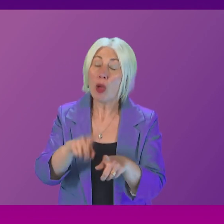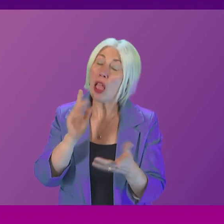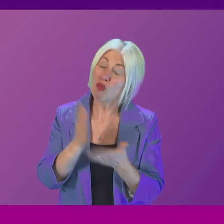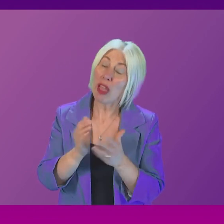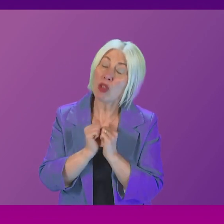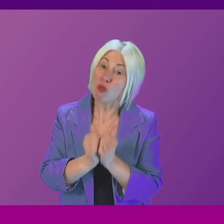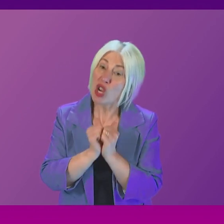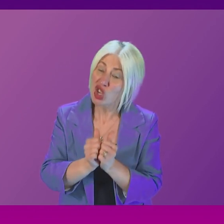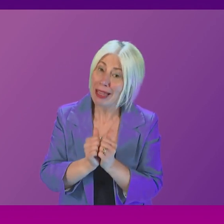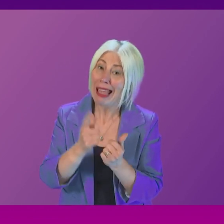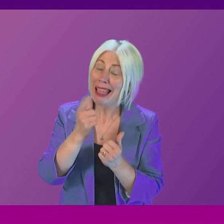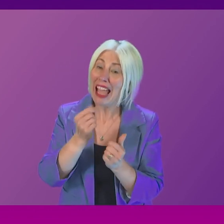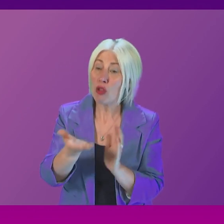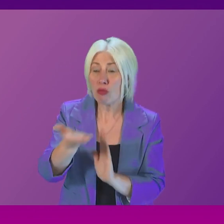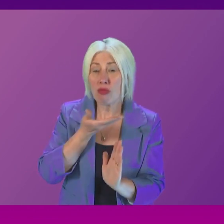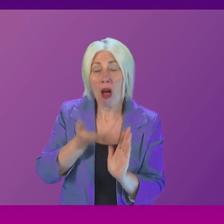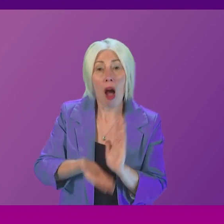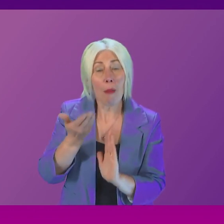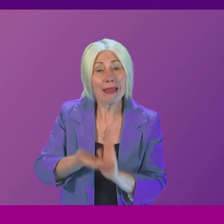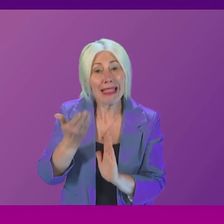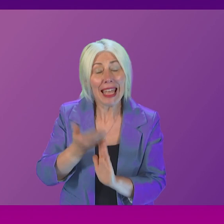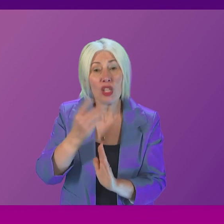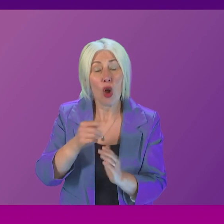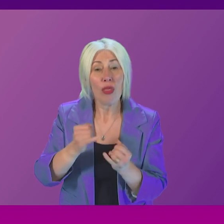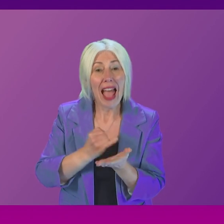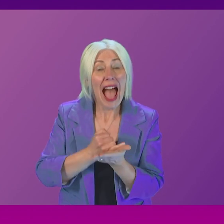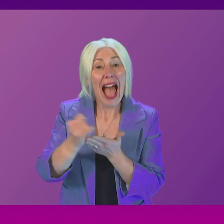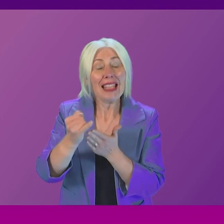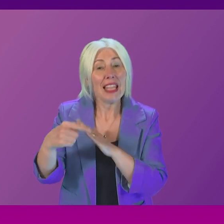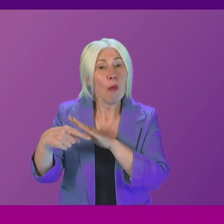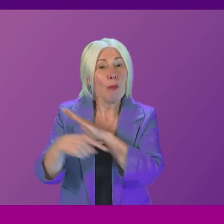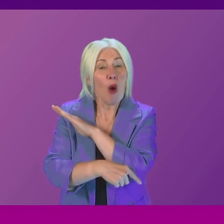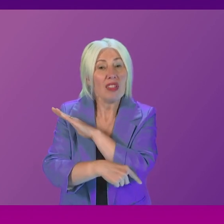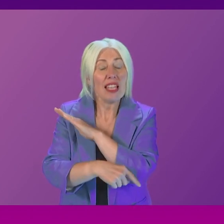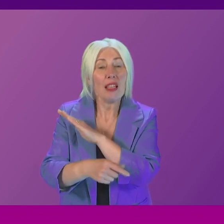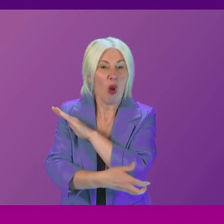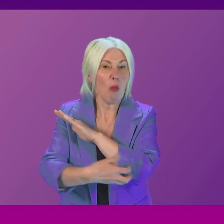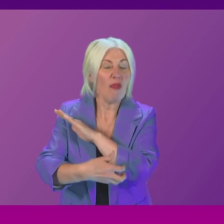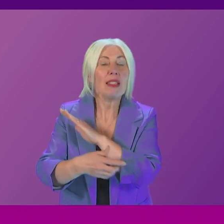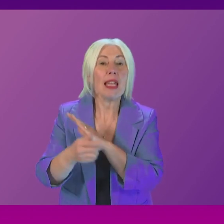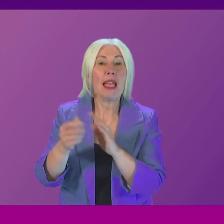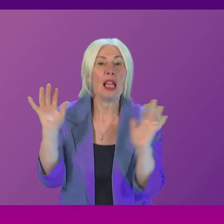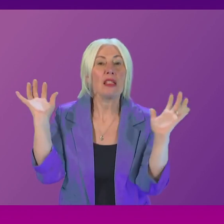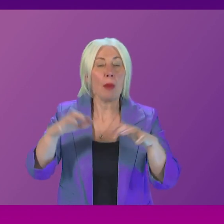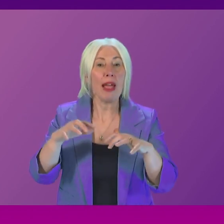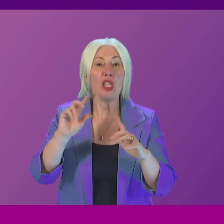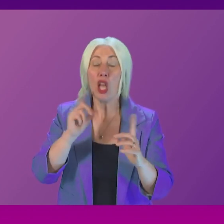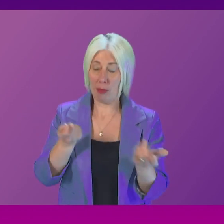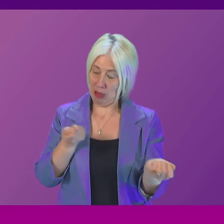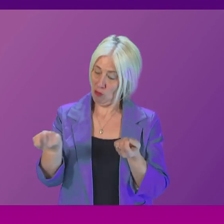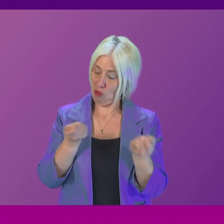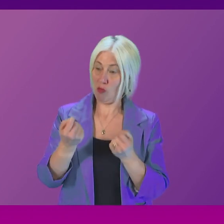appreciate if he could provide an update on the anti-poverty summit he convened earlier this month. And